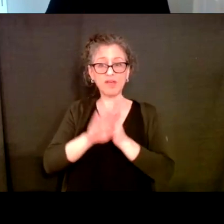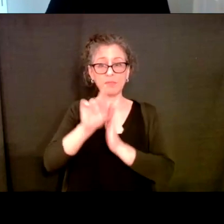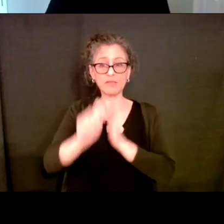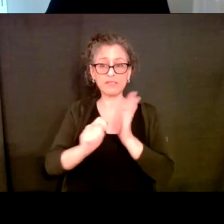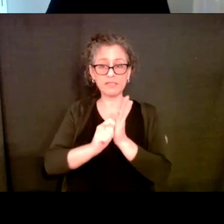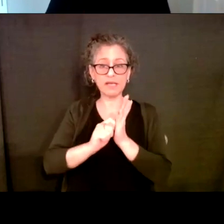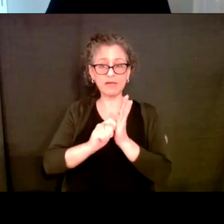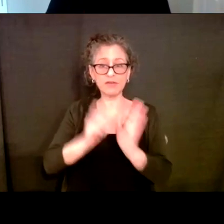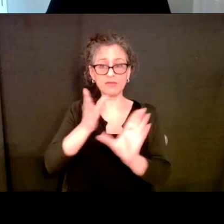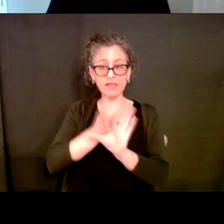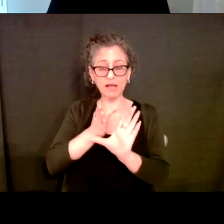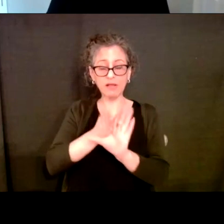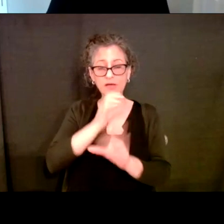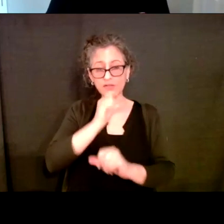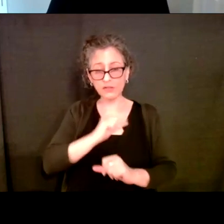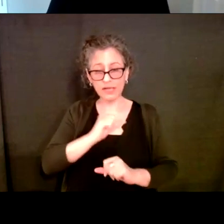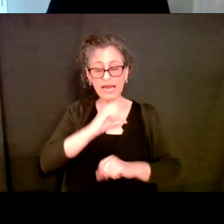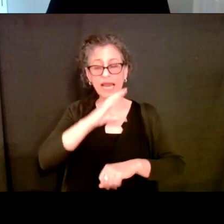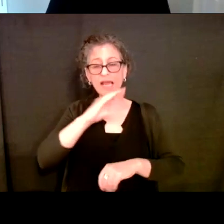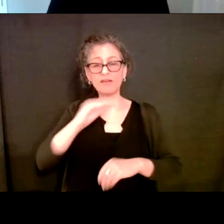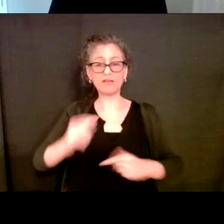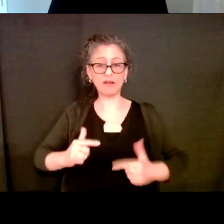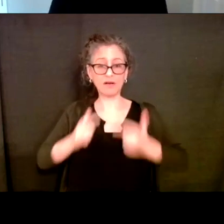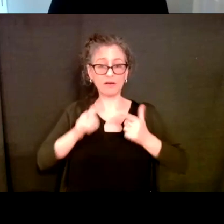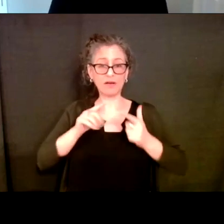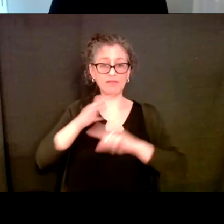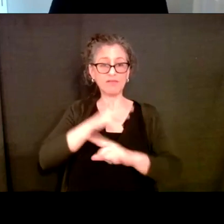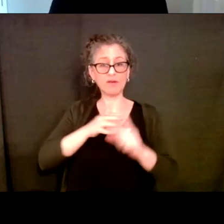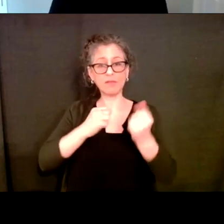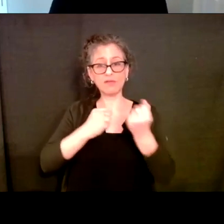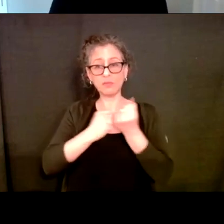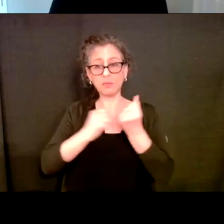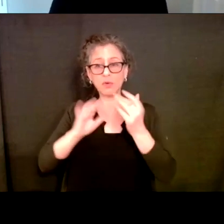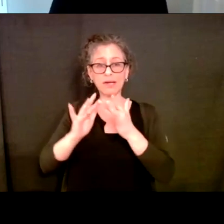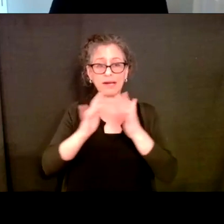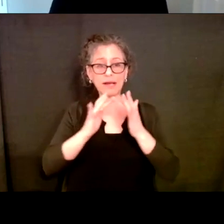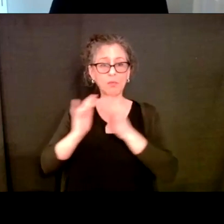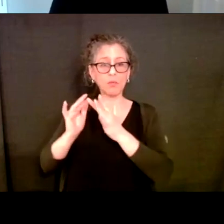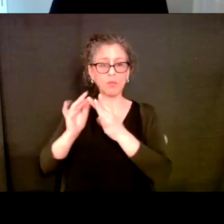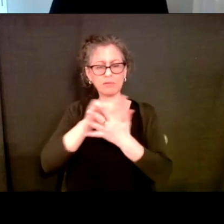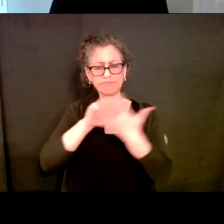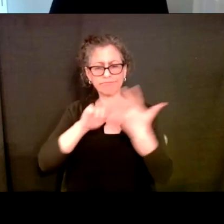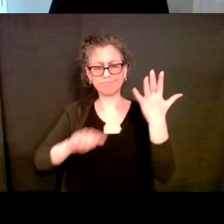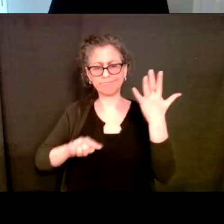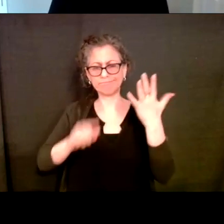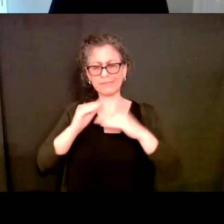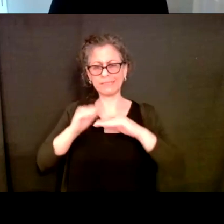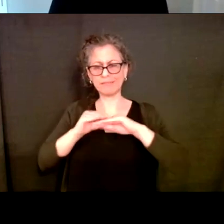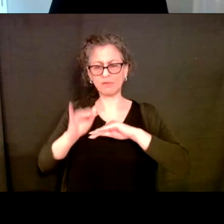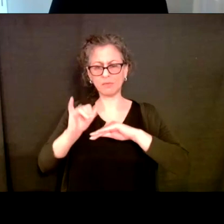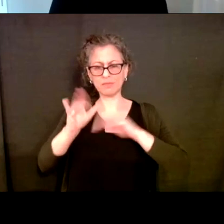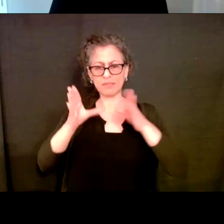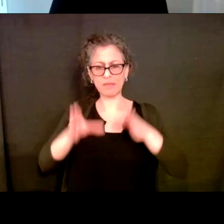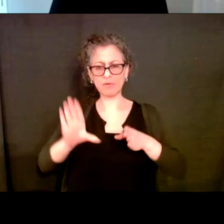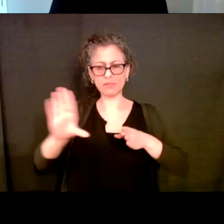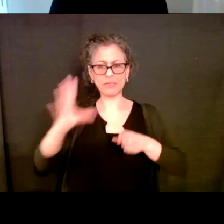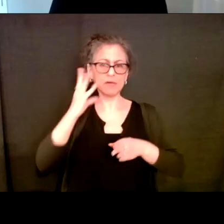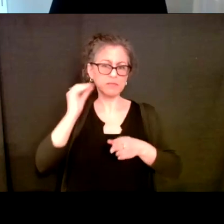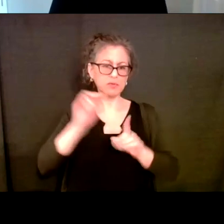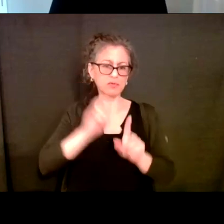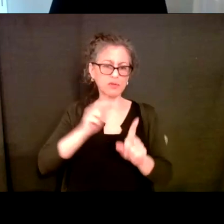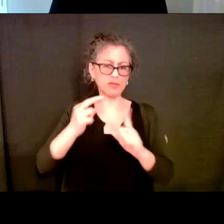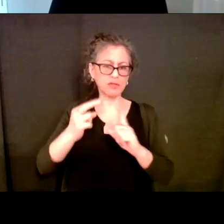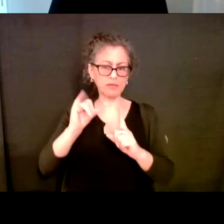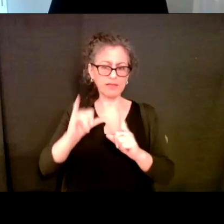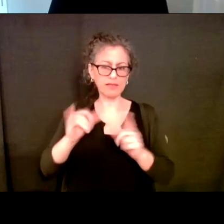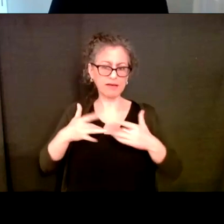psychological age, their life circumstances, their support network. All of these things influence the person's experience or interpretation of the